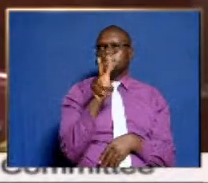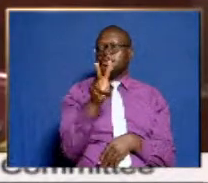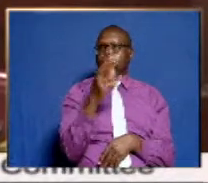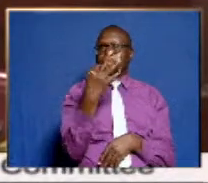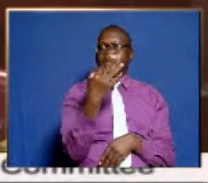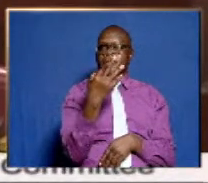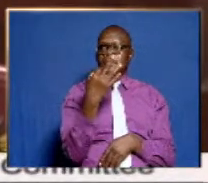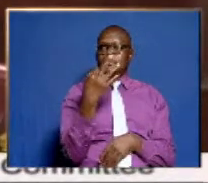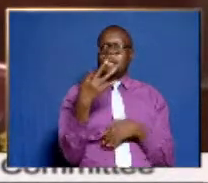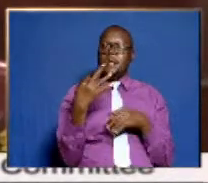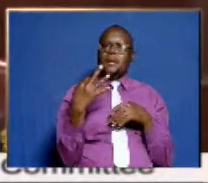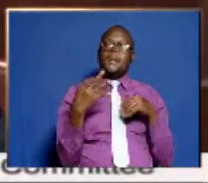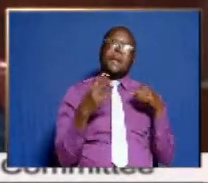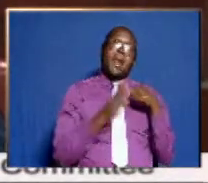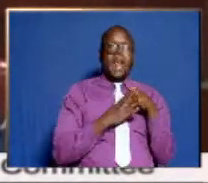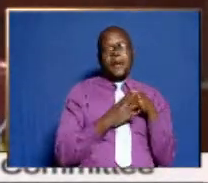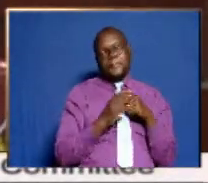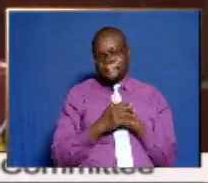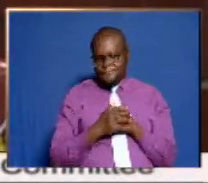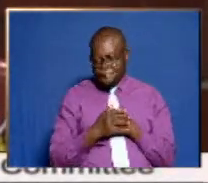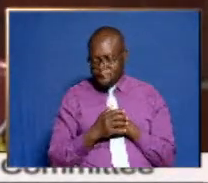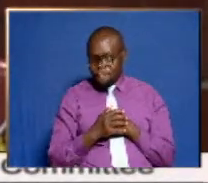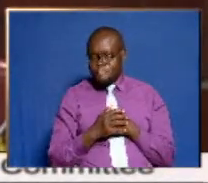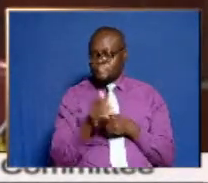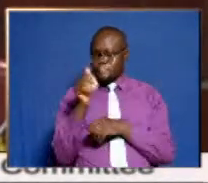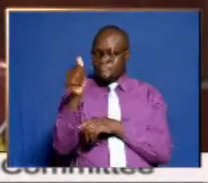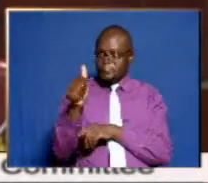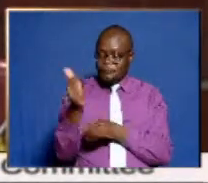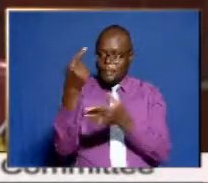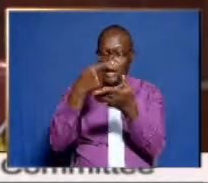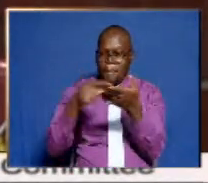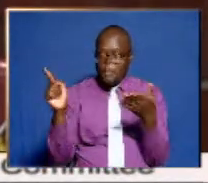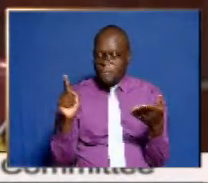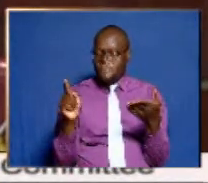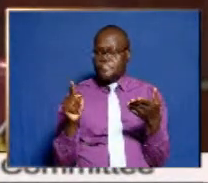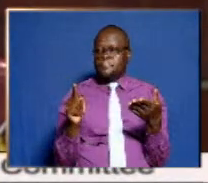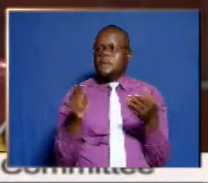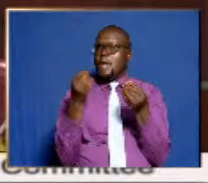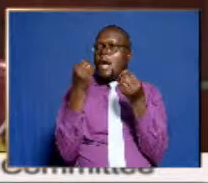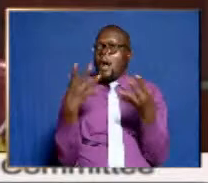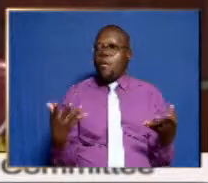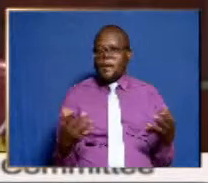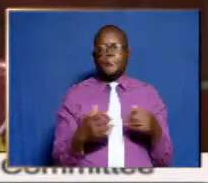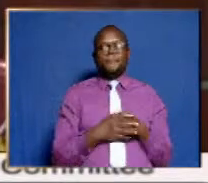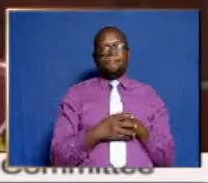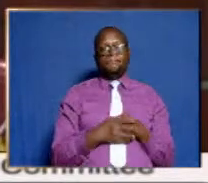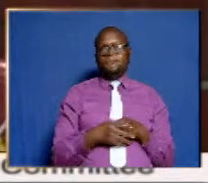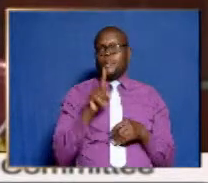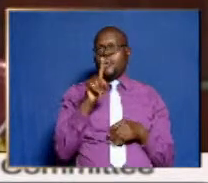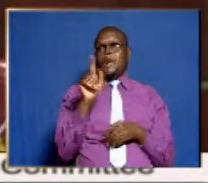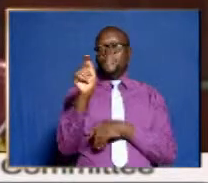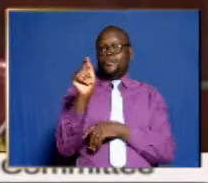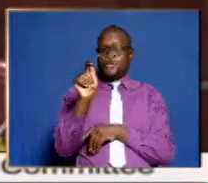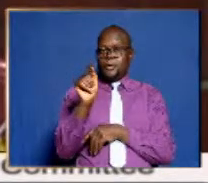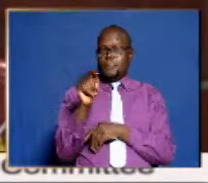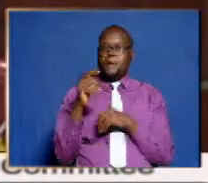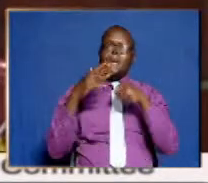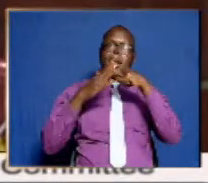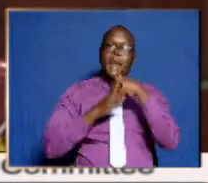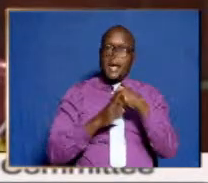239. Honourable Speaker, A, approves the issuance of a sum of Kenya shilling